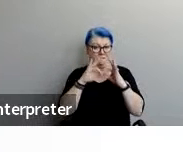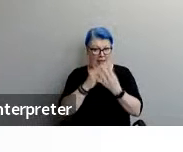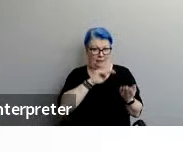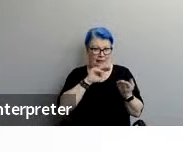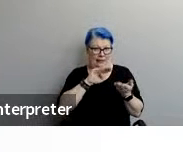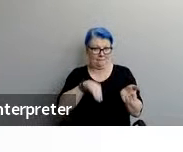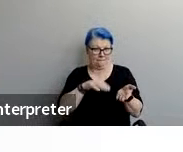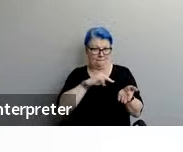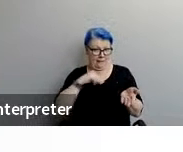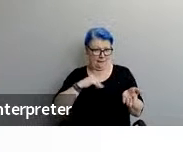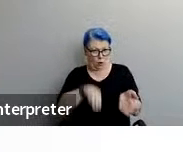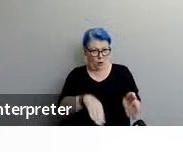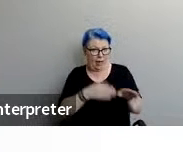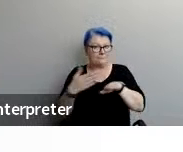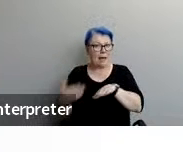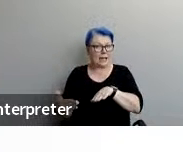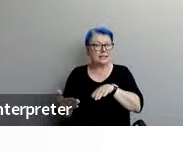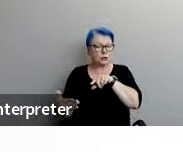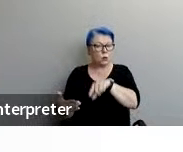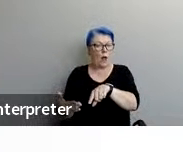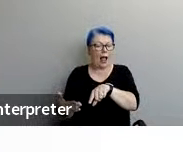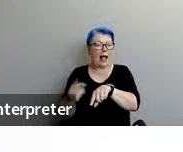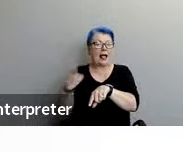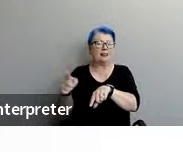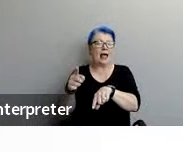the family members that would be part of